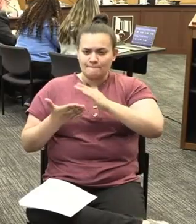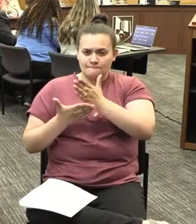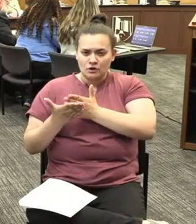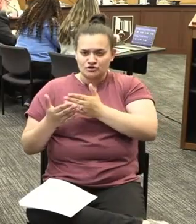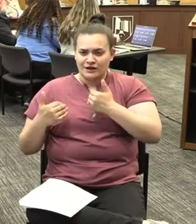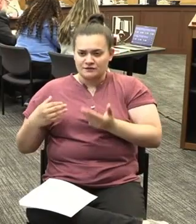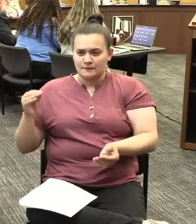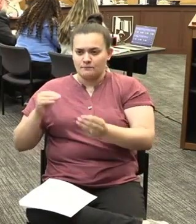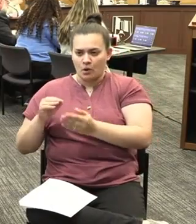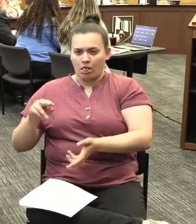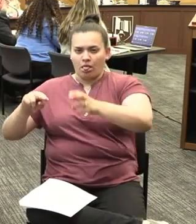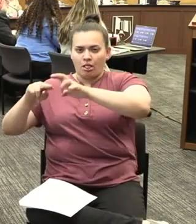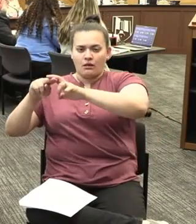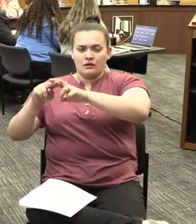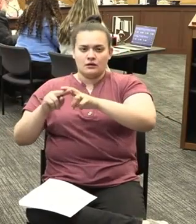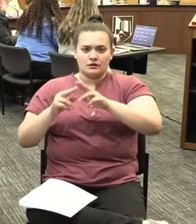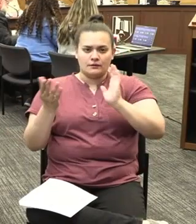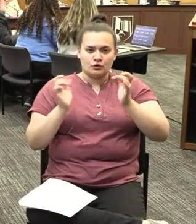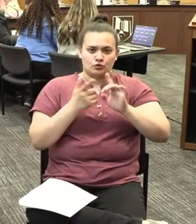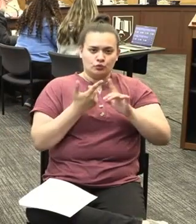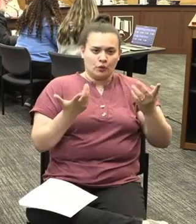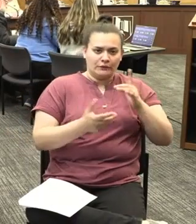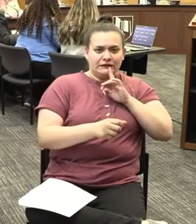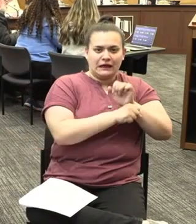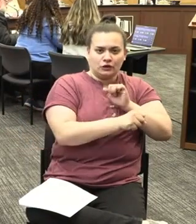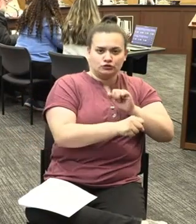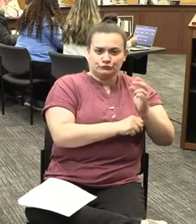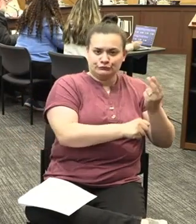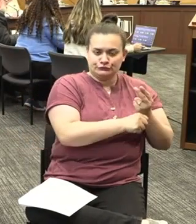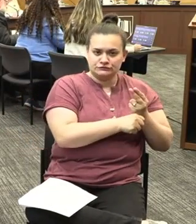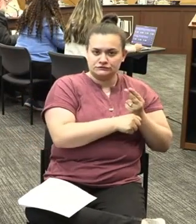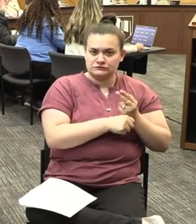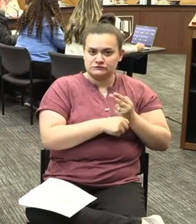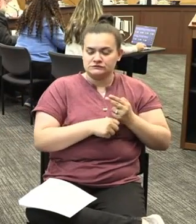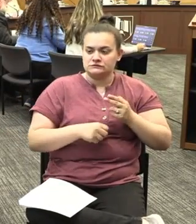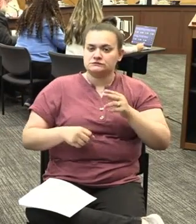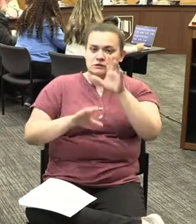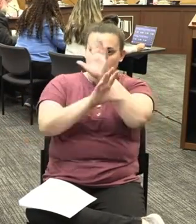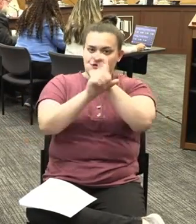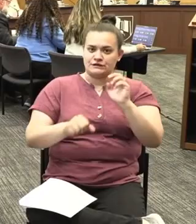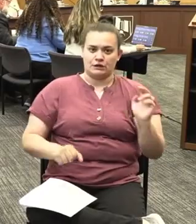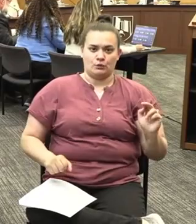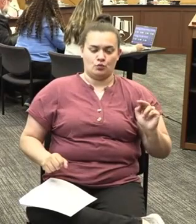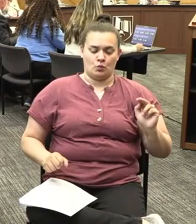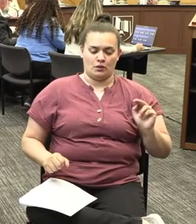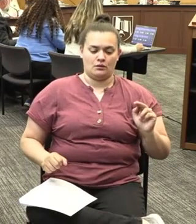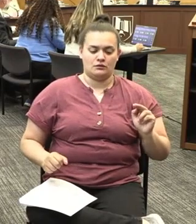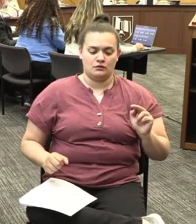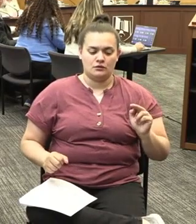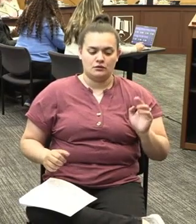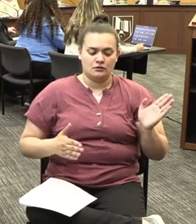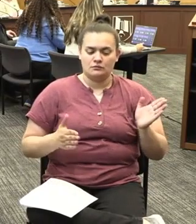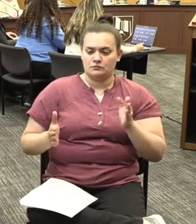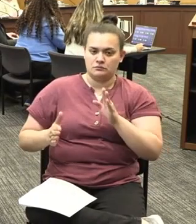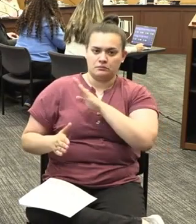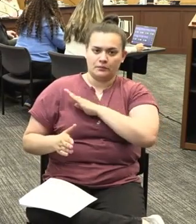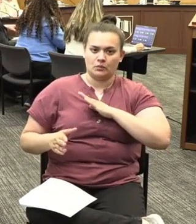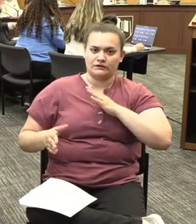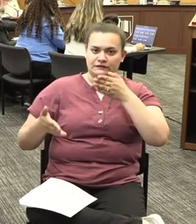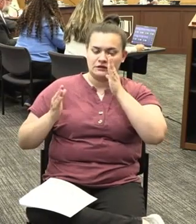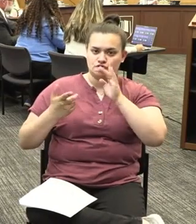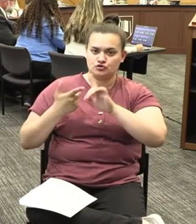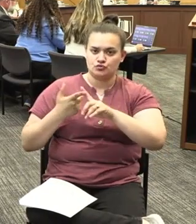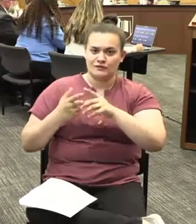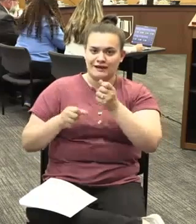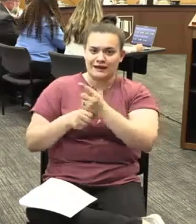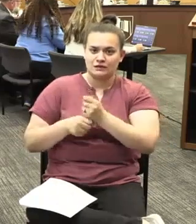versus what we actually use. Trustee Broderick, I'll jump in here and just direct the board's attention to the